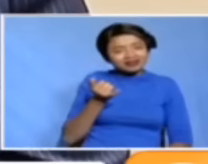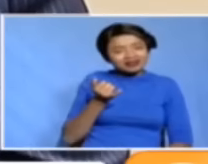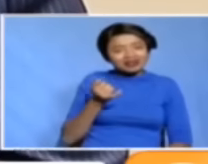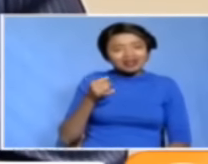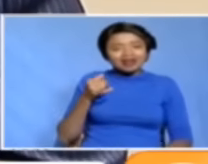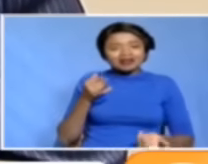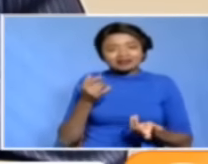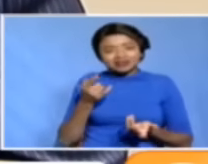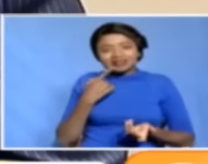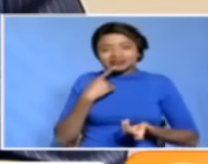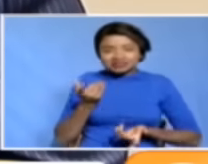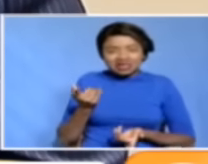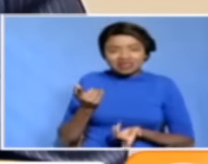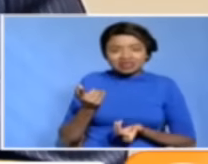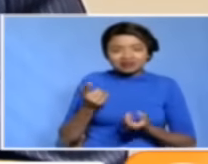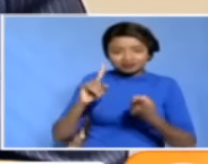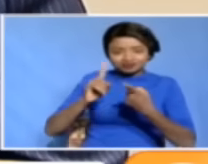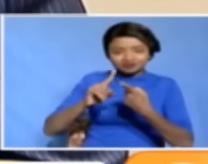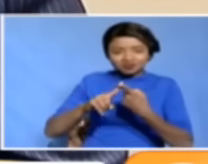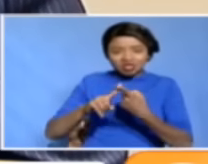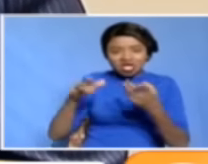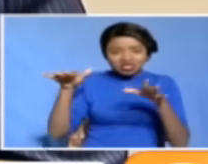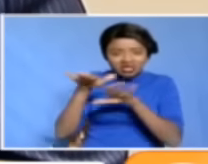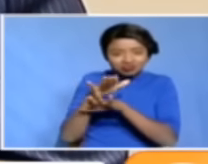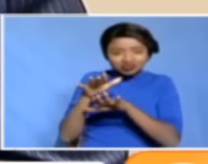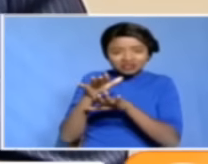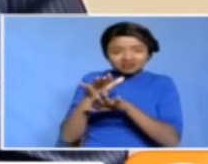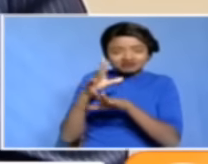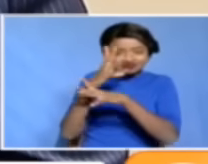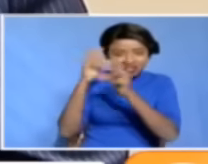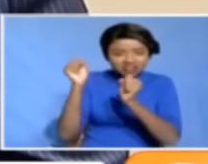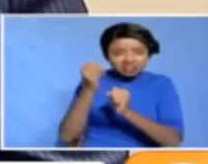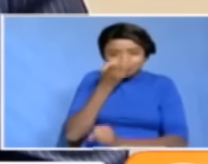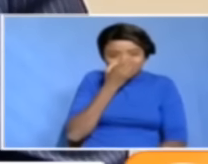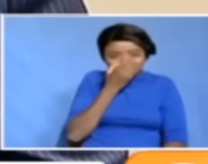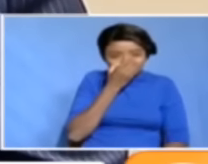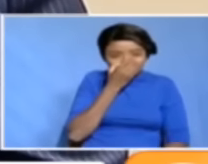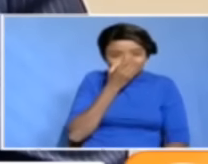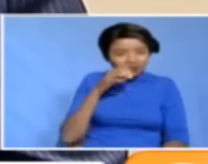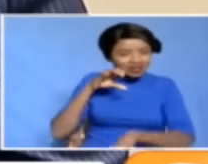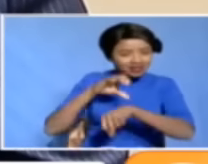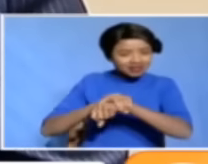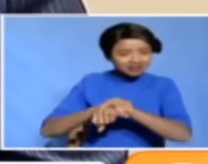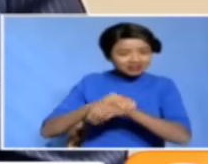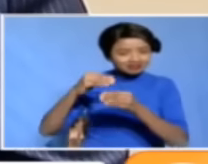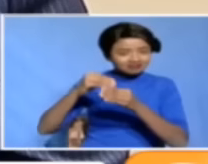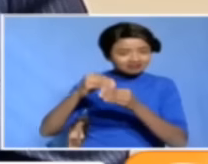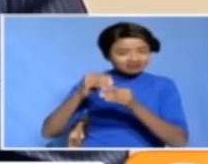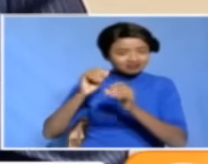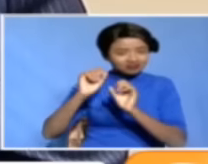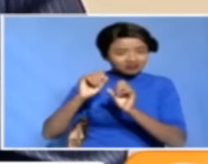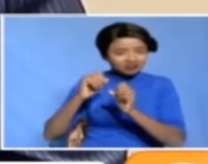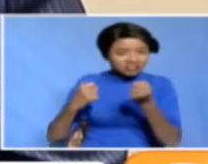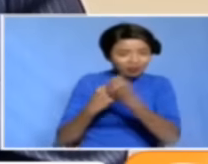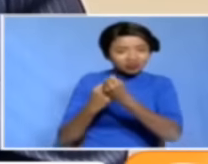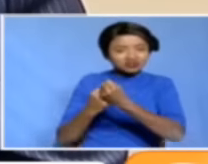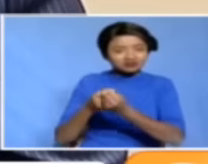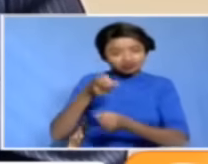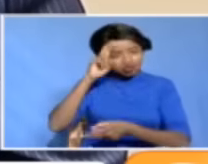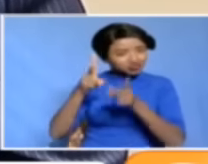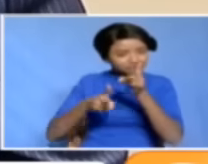say the deputy president will not get an automatic ticket for 2022, or what exactly? No. In fact,